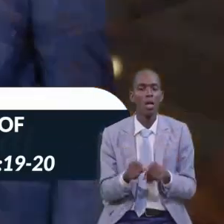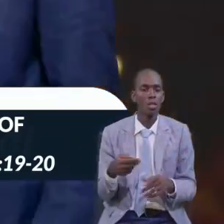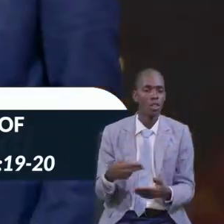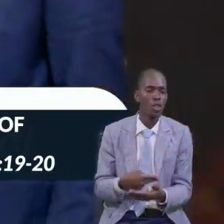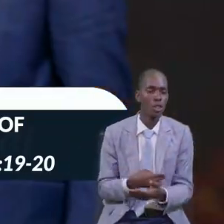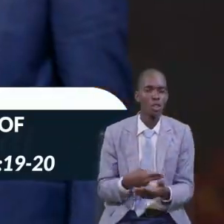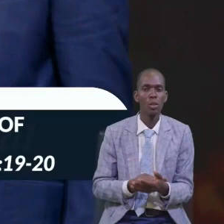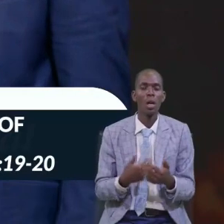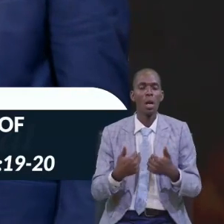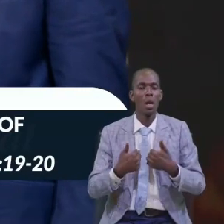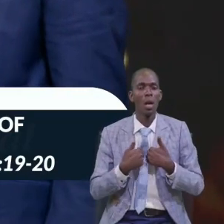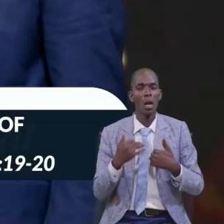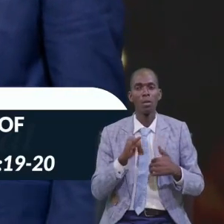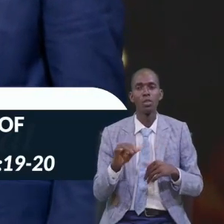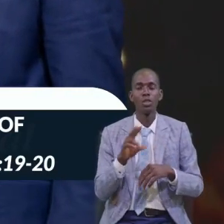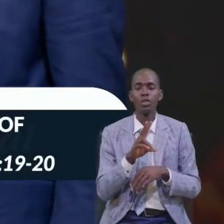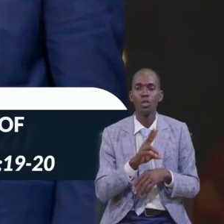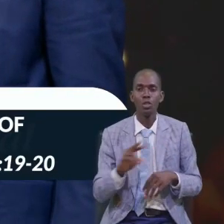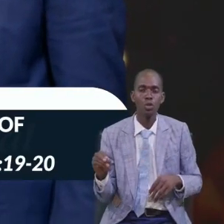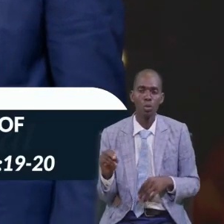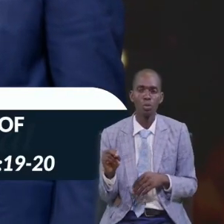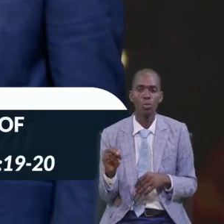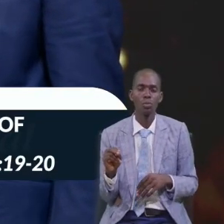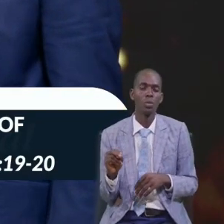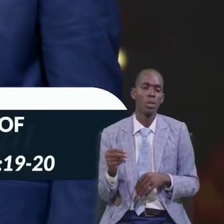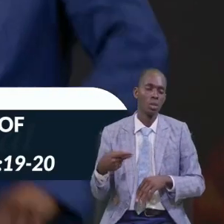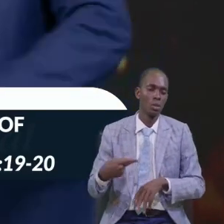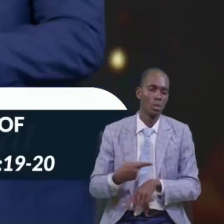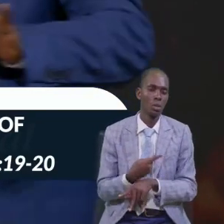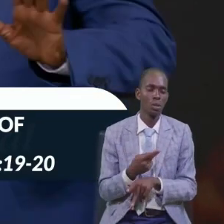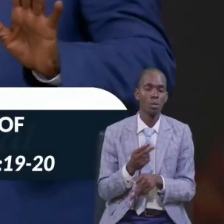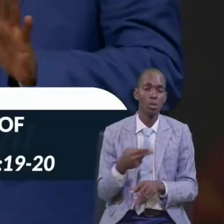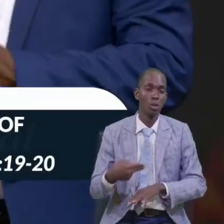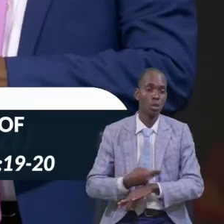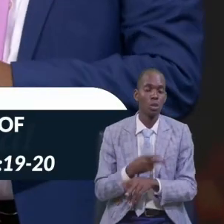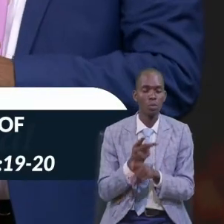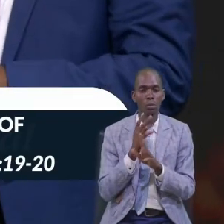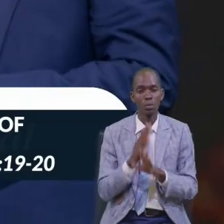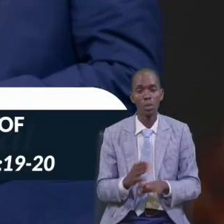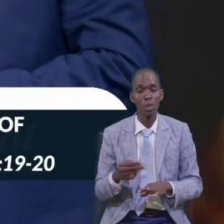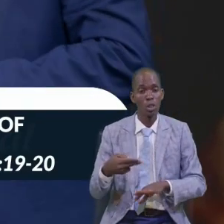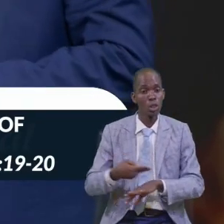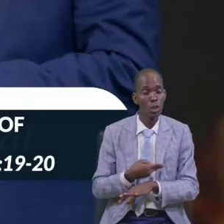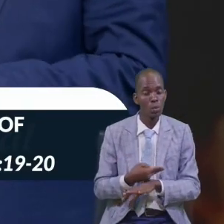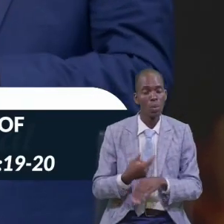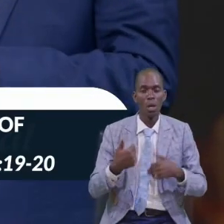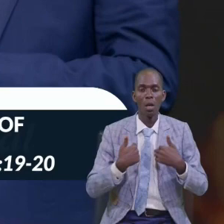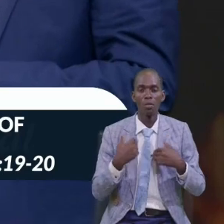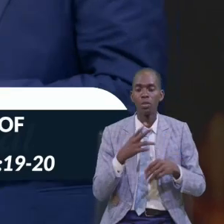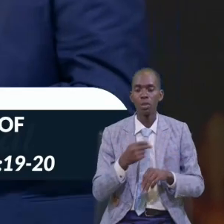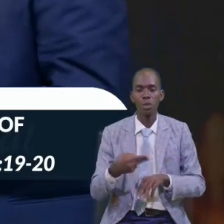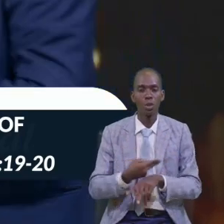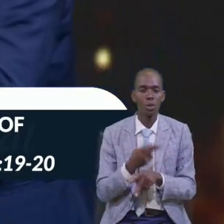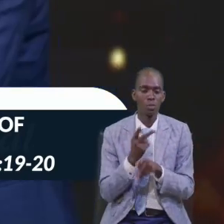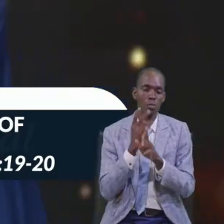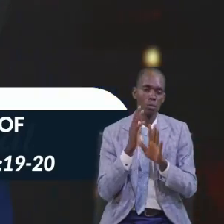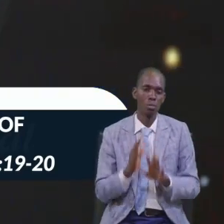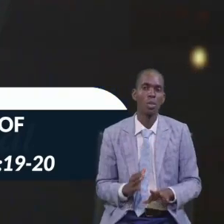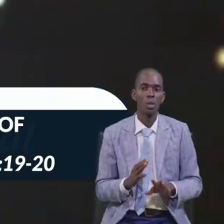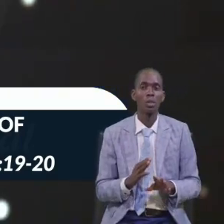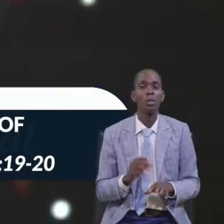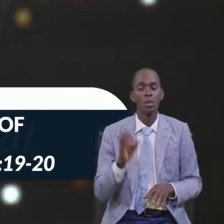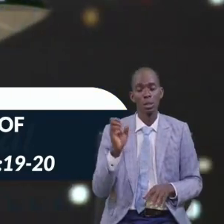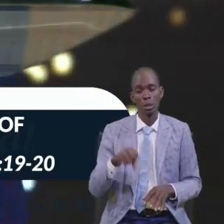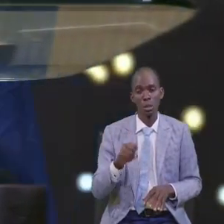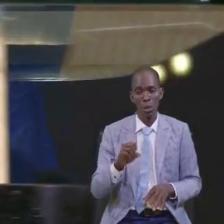sheep having no shepherd. A sheep having no shepherd. Yes, I'm